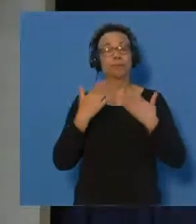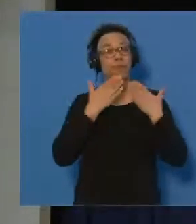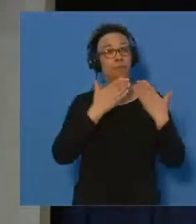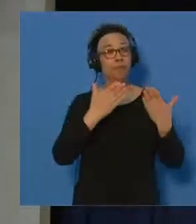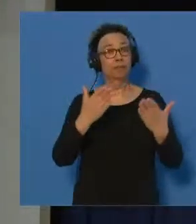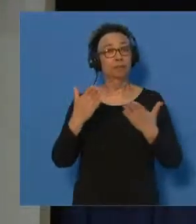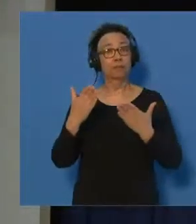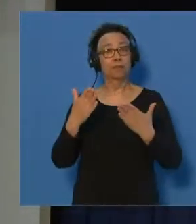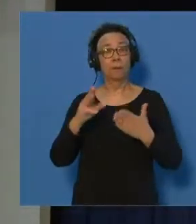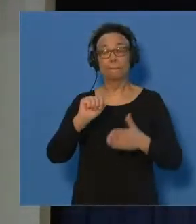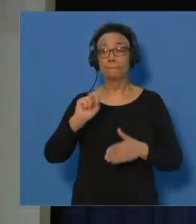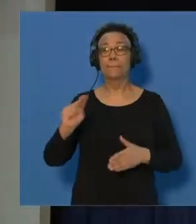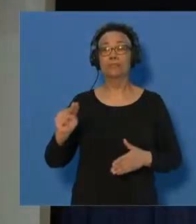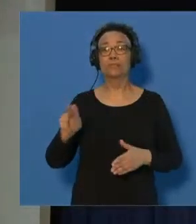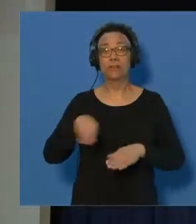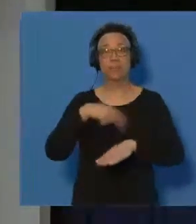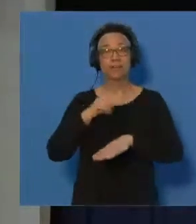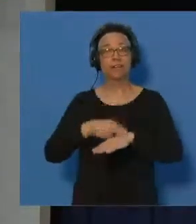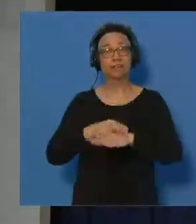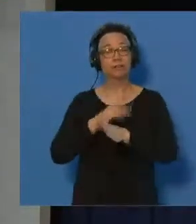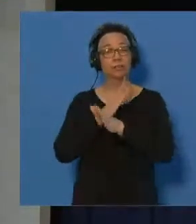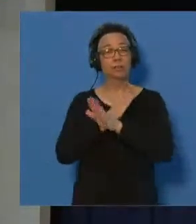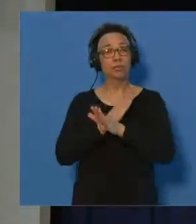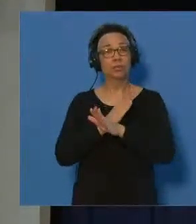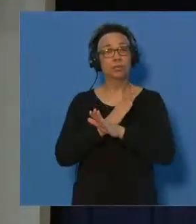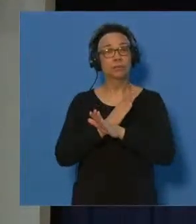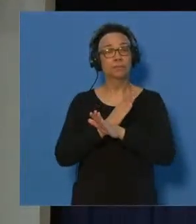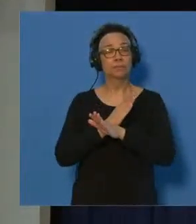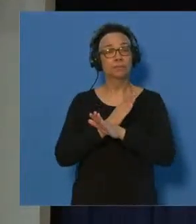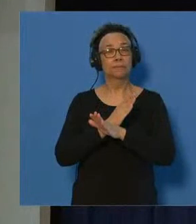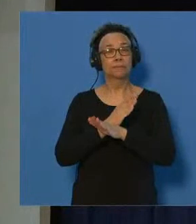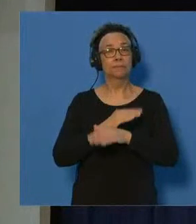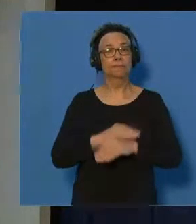much, Minister of National Security.